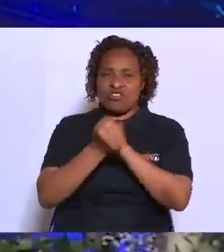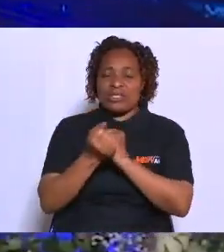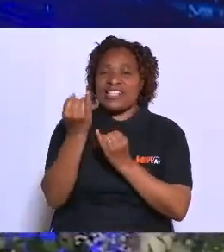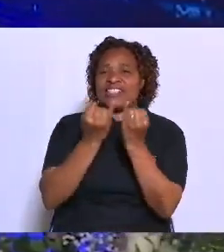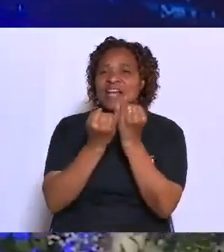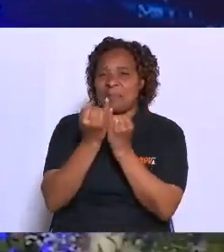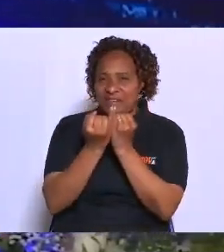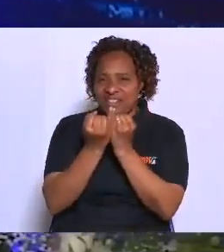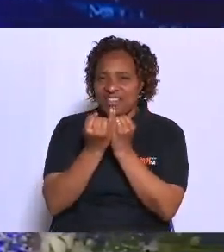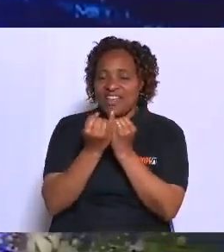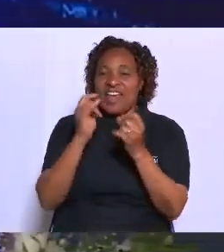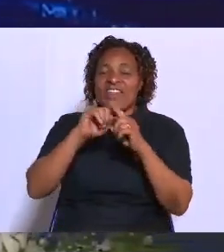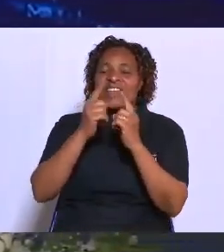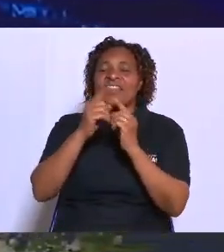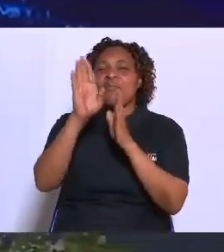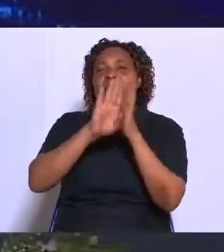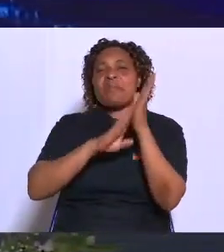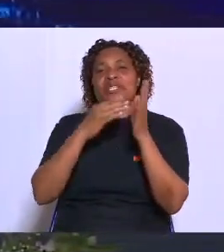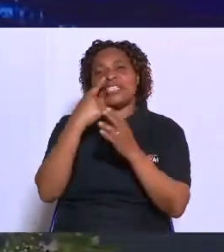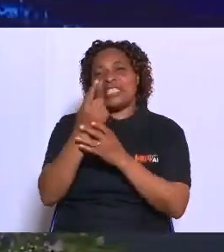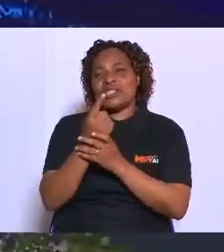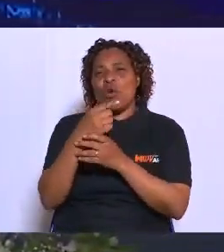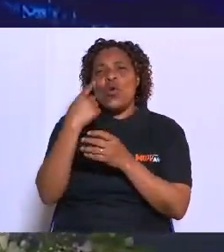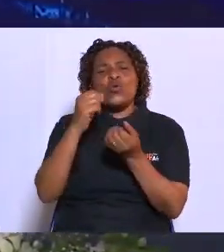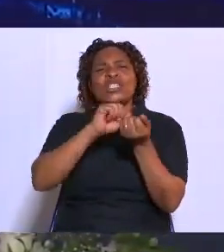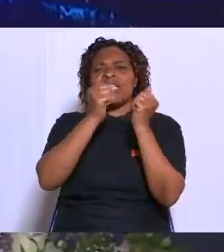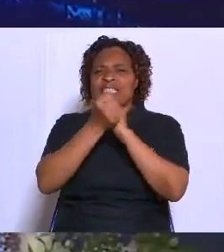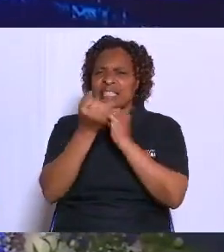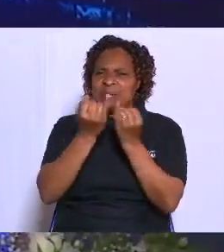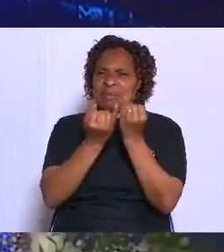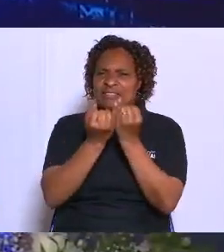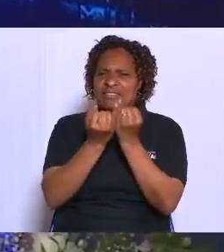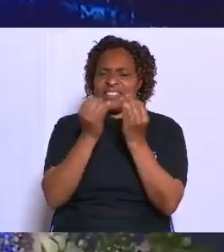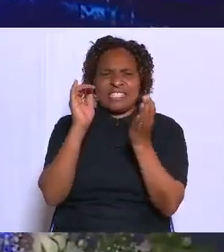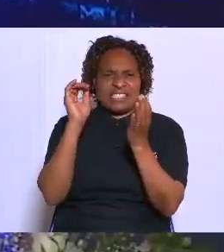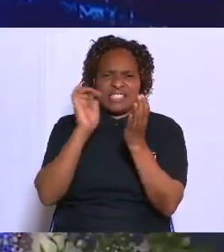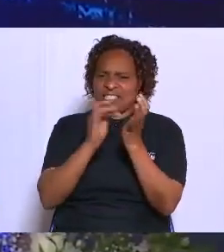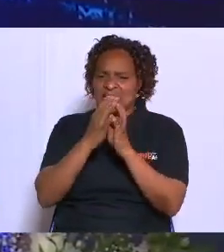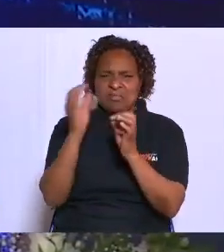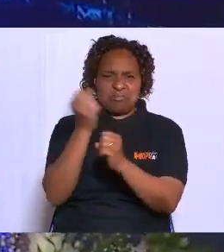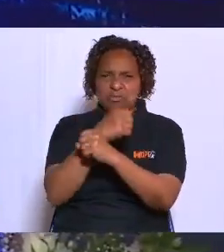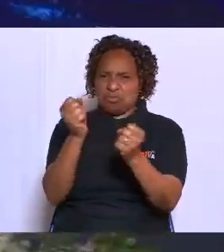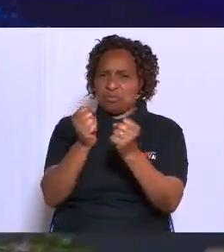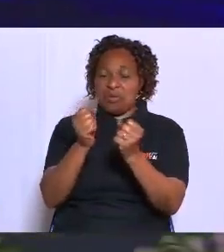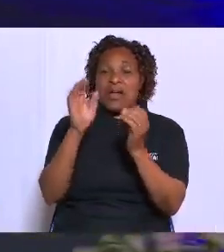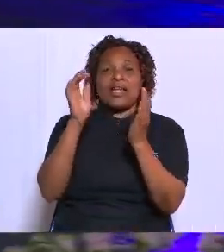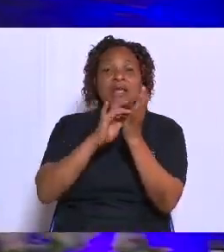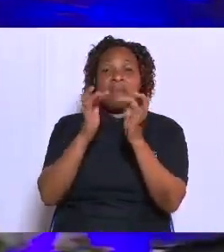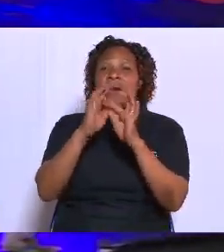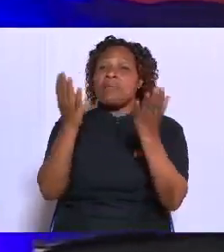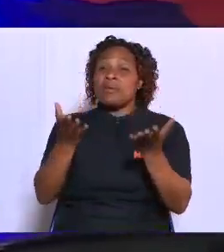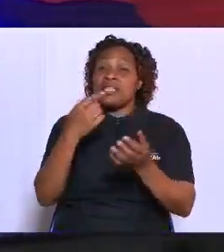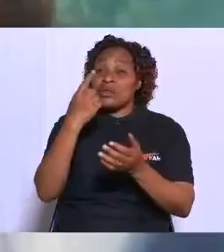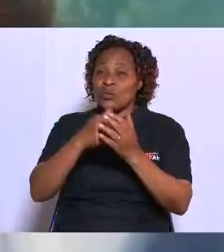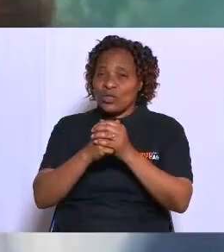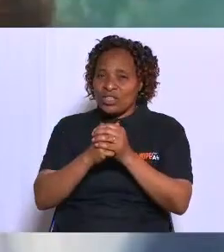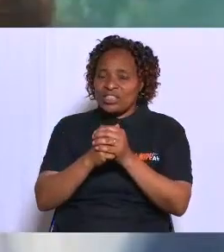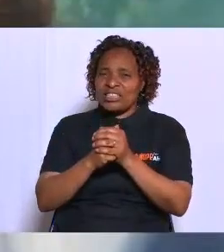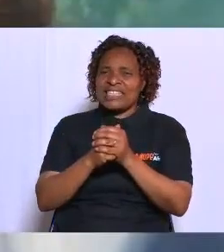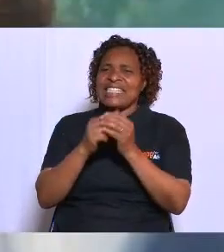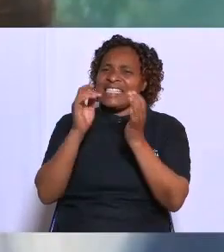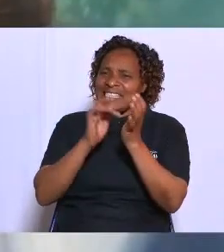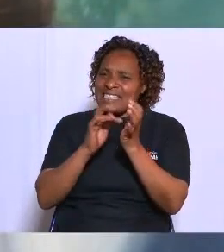father gave the Bible says who changed the Sabbath Jesus didn't the Bible says Hebrews 13 8